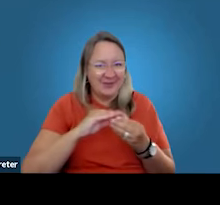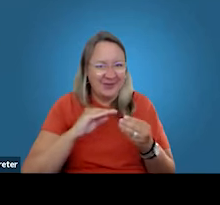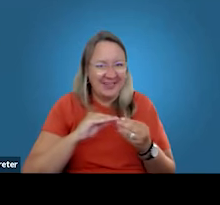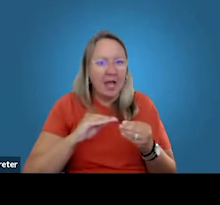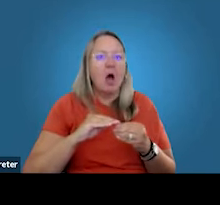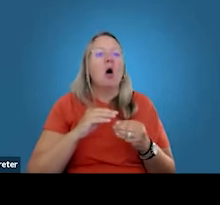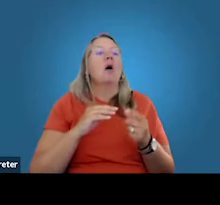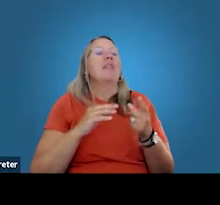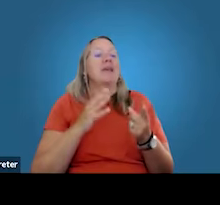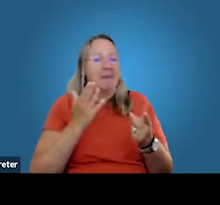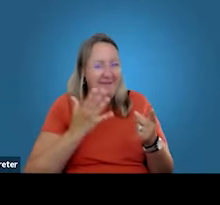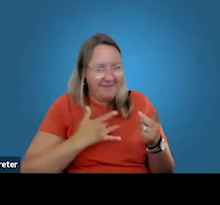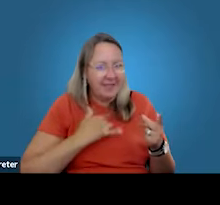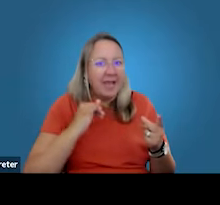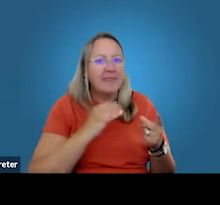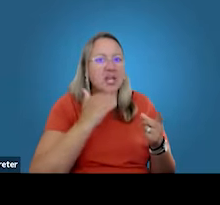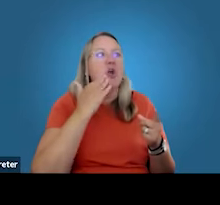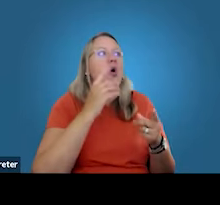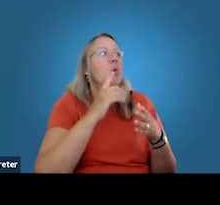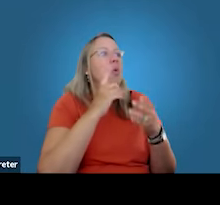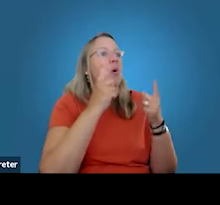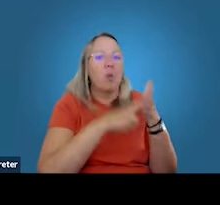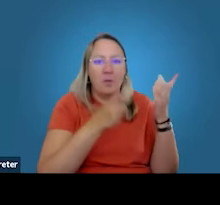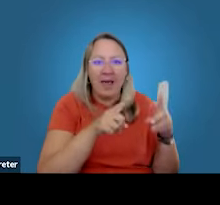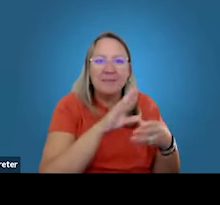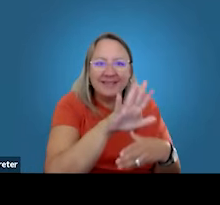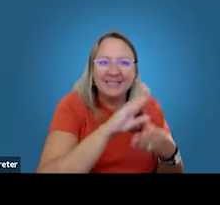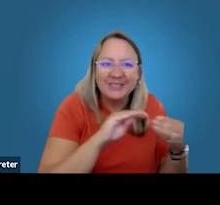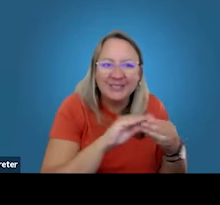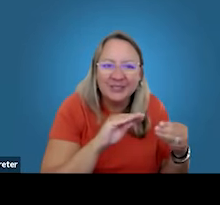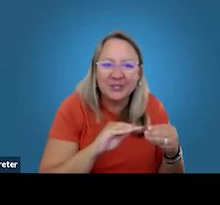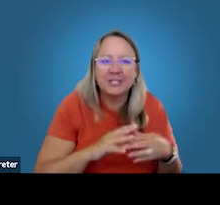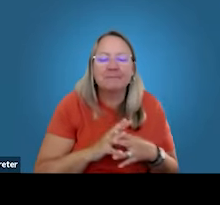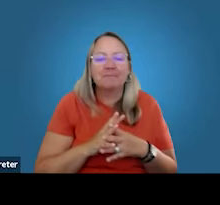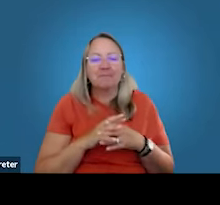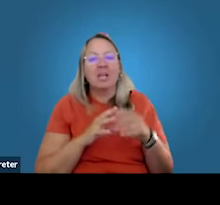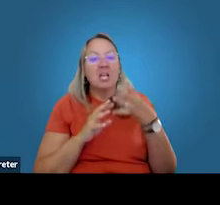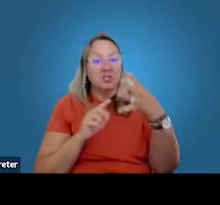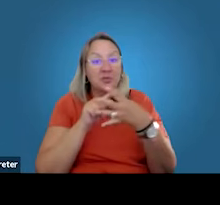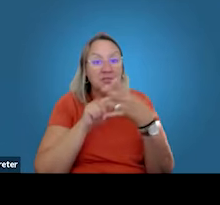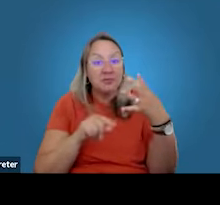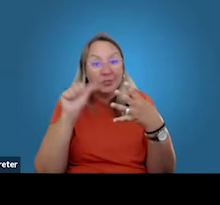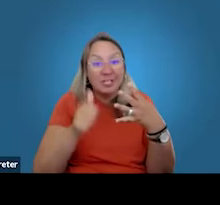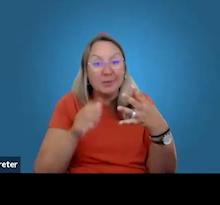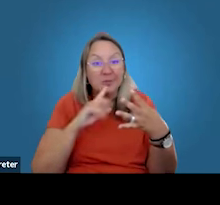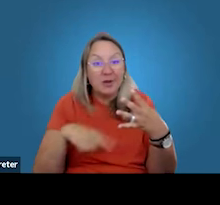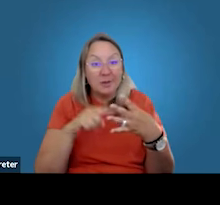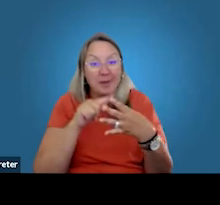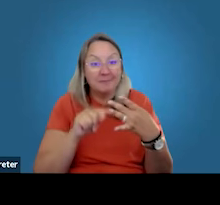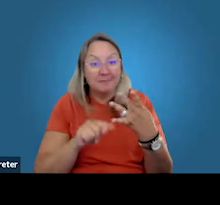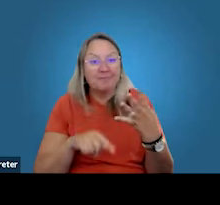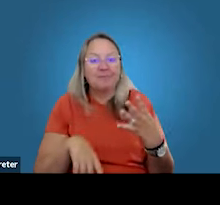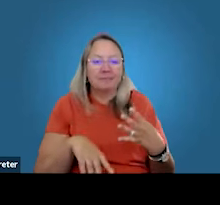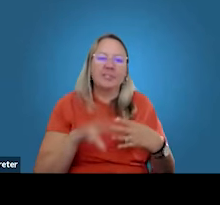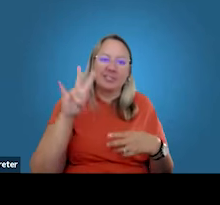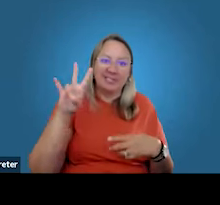story might end up. So there are 4 main shapes that we talk about. There's actually 7